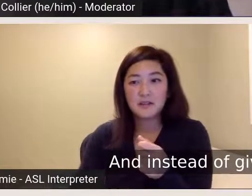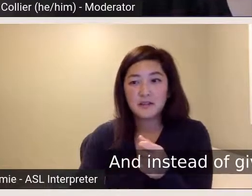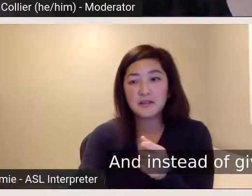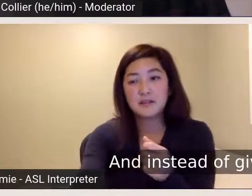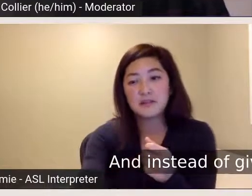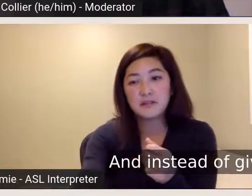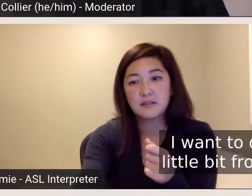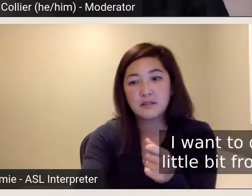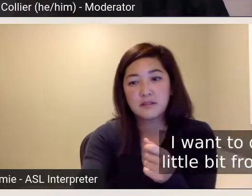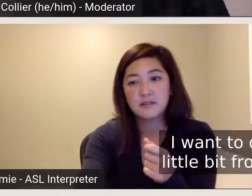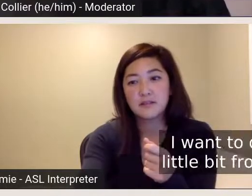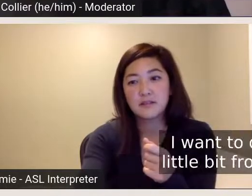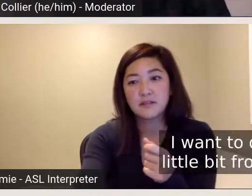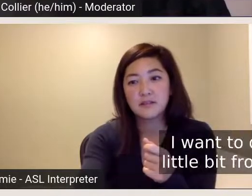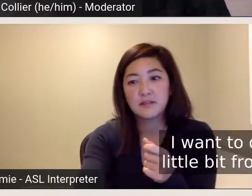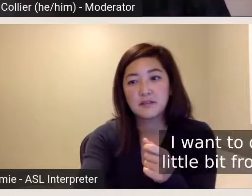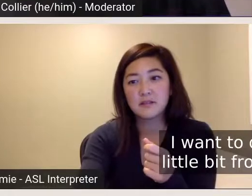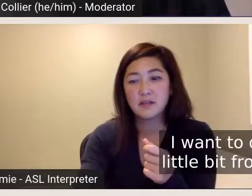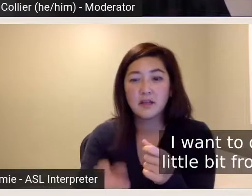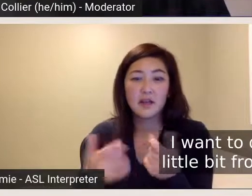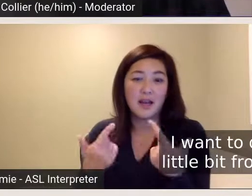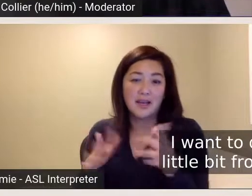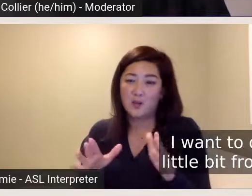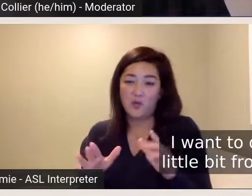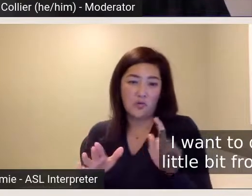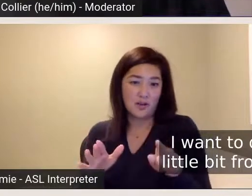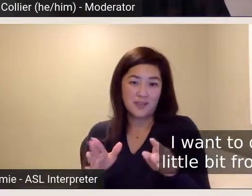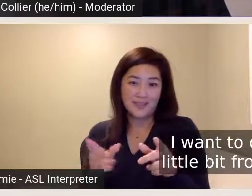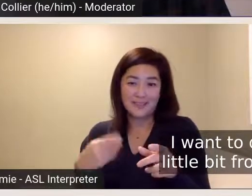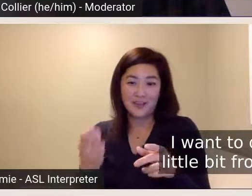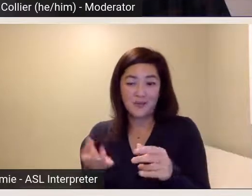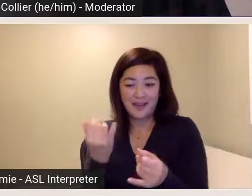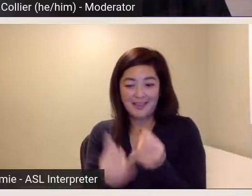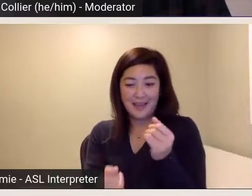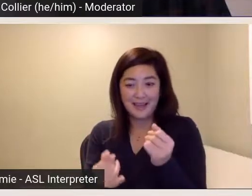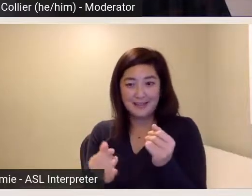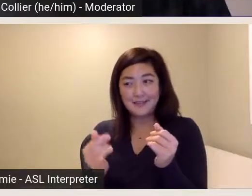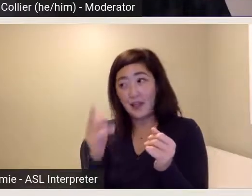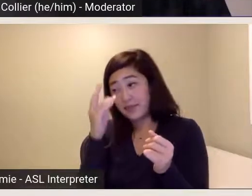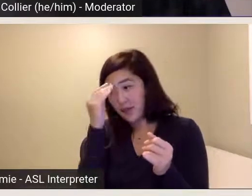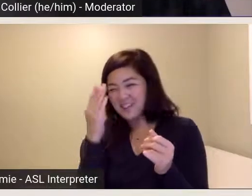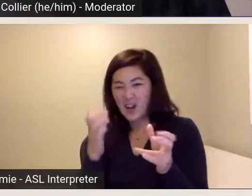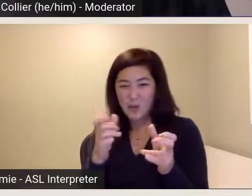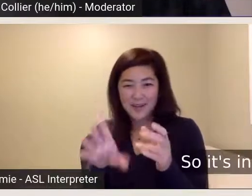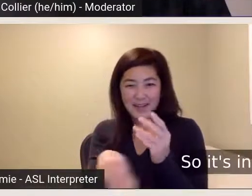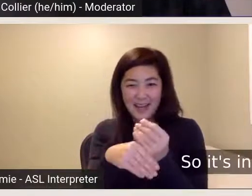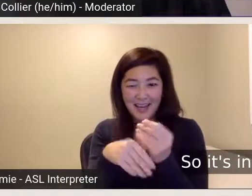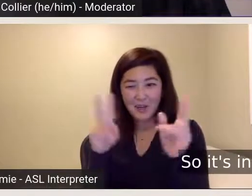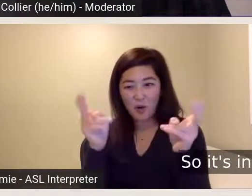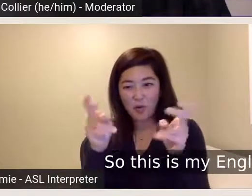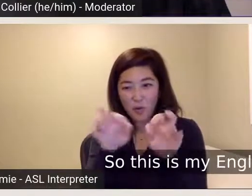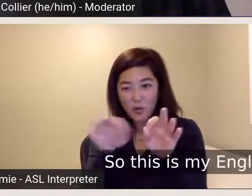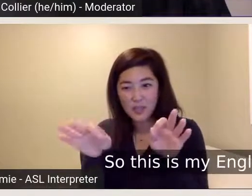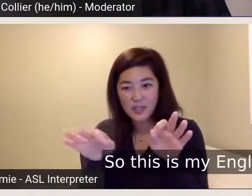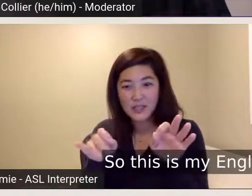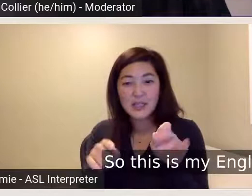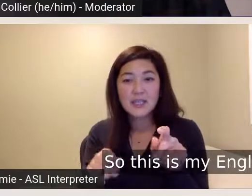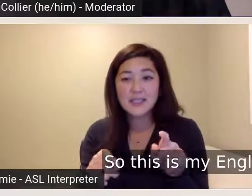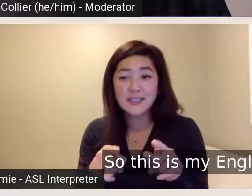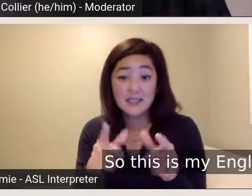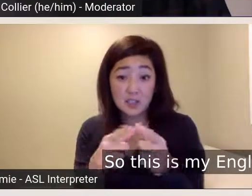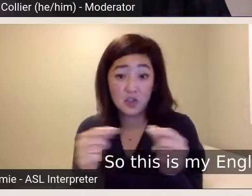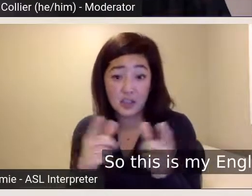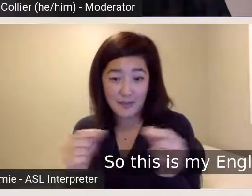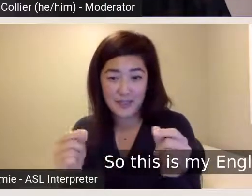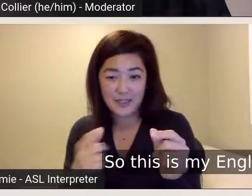giving my final word, I want to quote just a little bit from this book. So it's in Japanese, so this is my